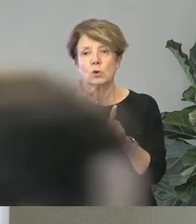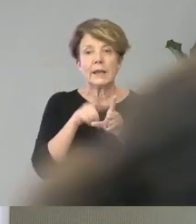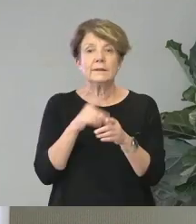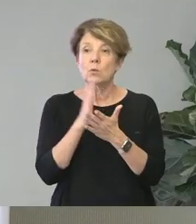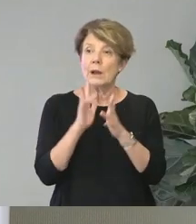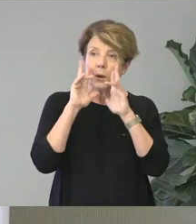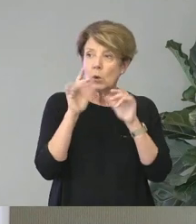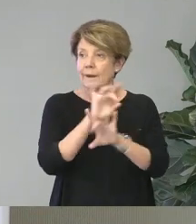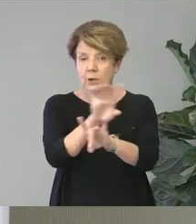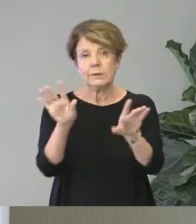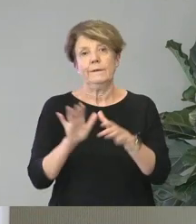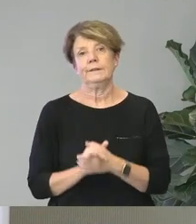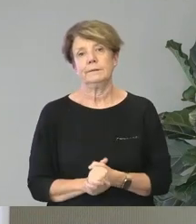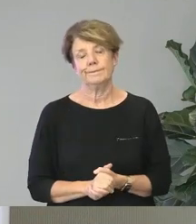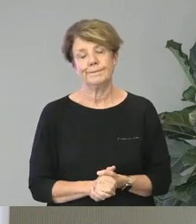you need to,